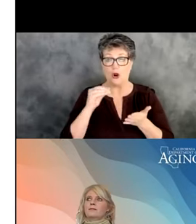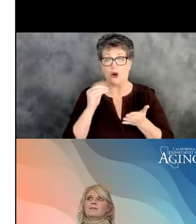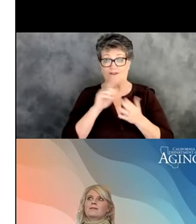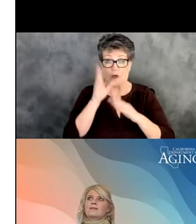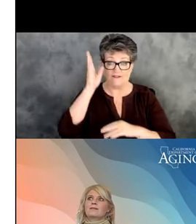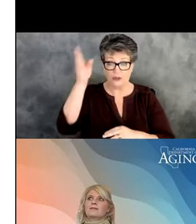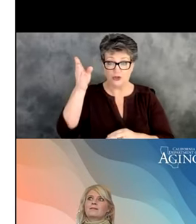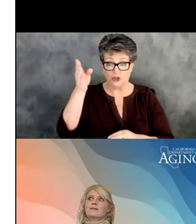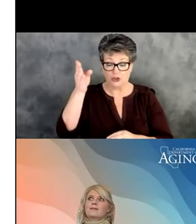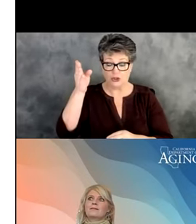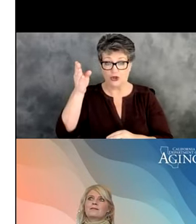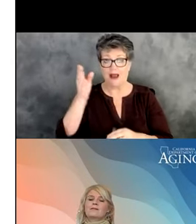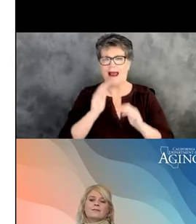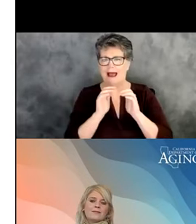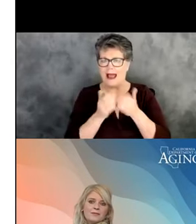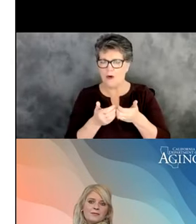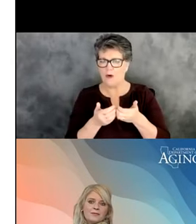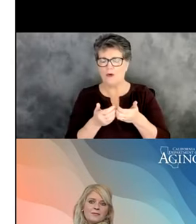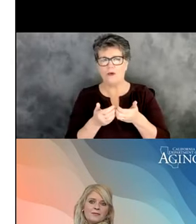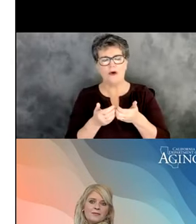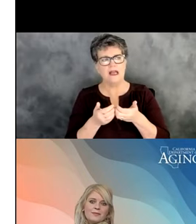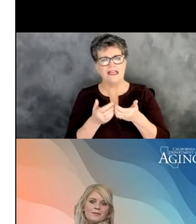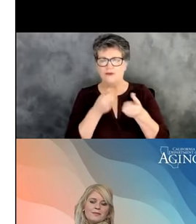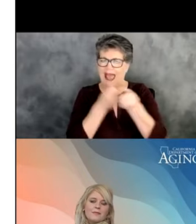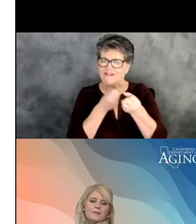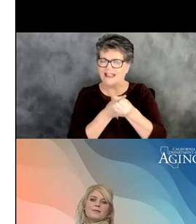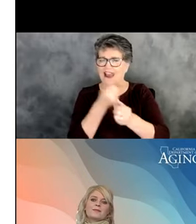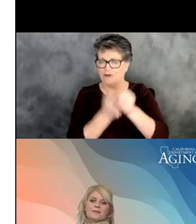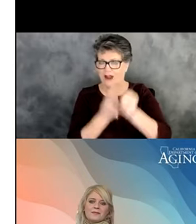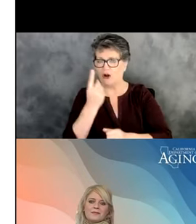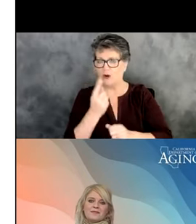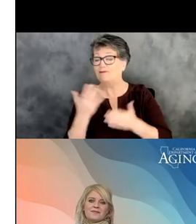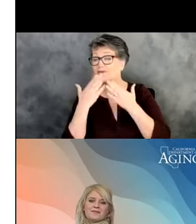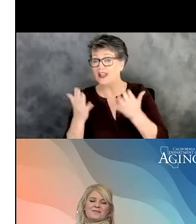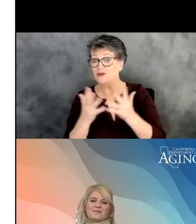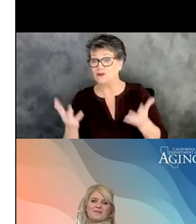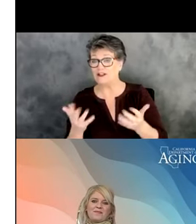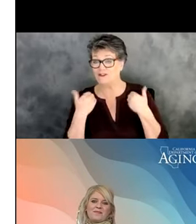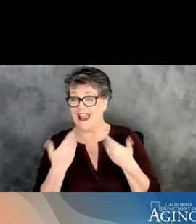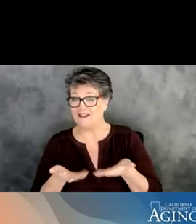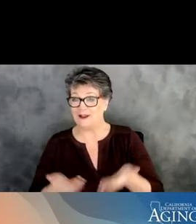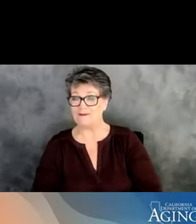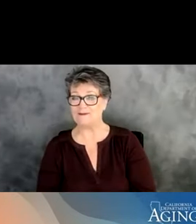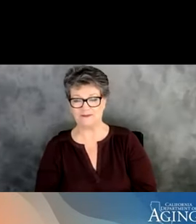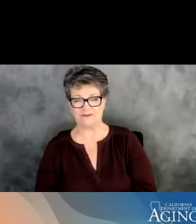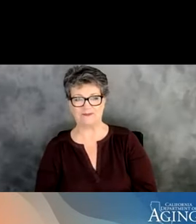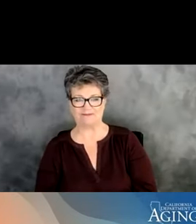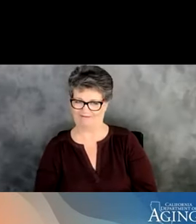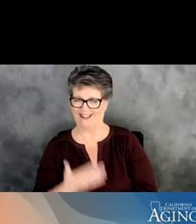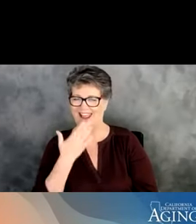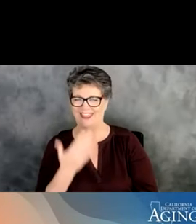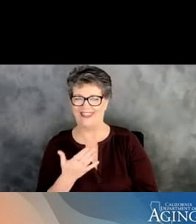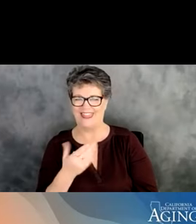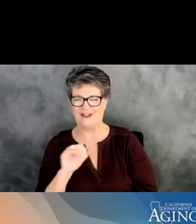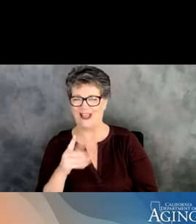future how to be advocates for everyone. Thank you so much for having me. Thank you so much for